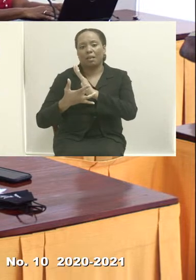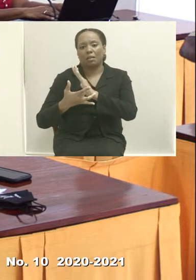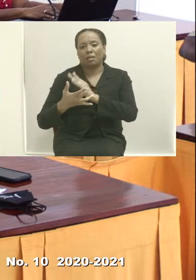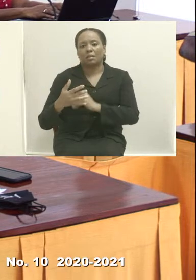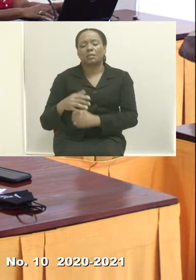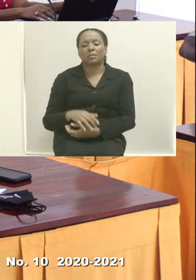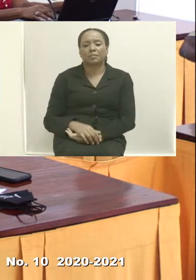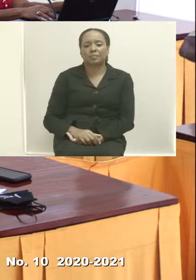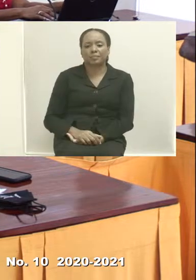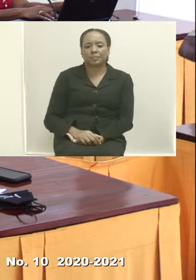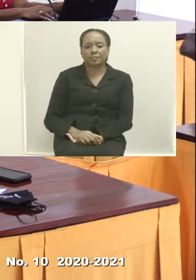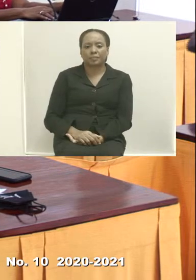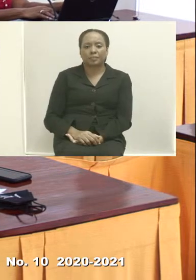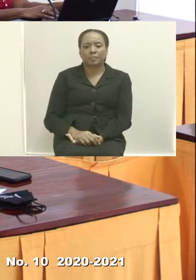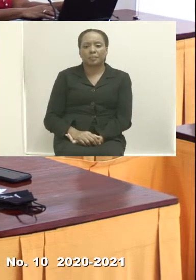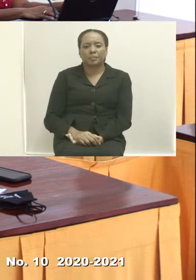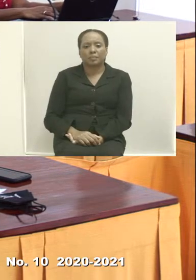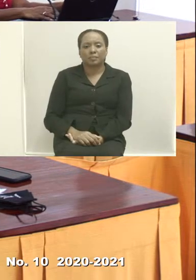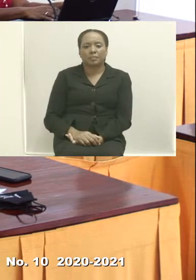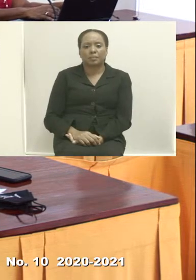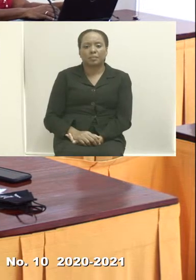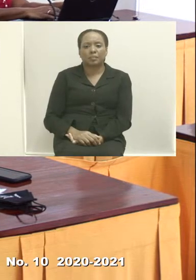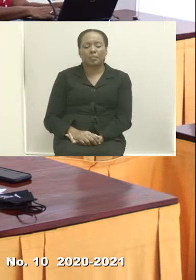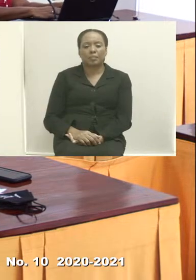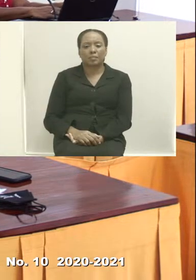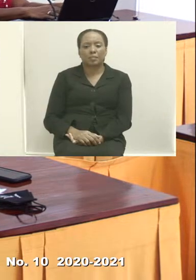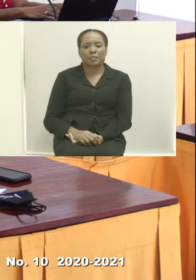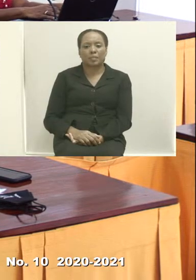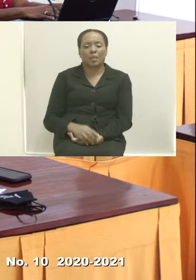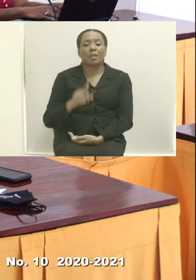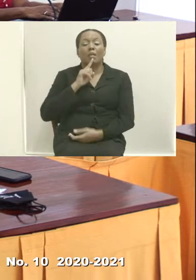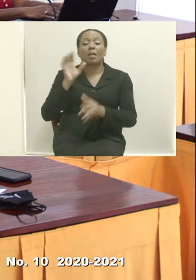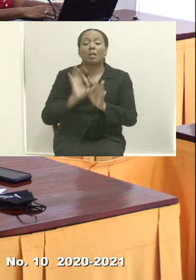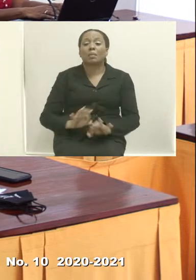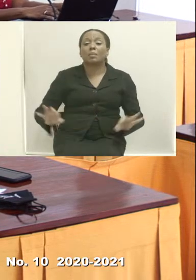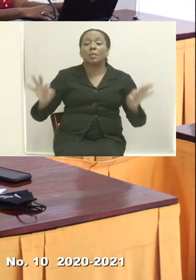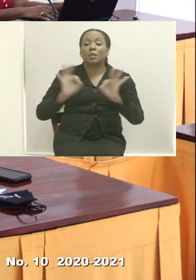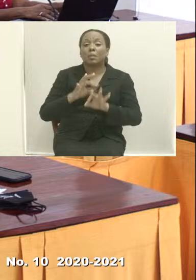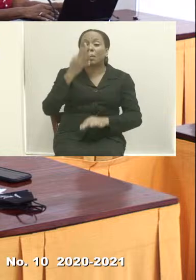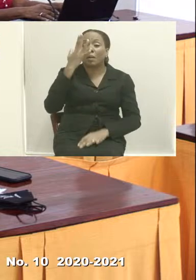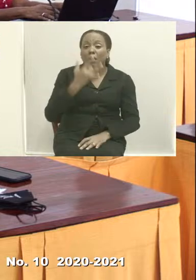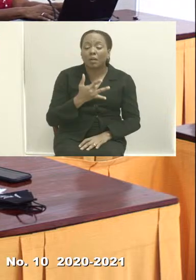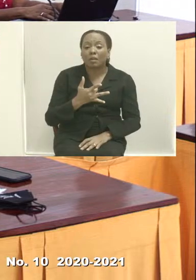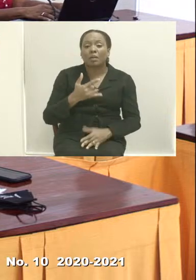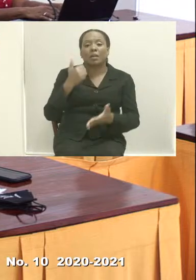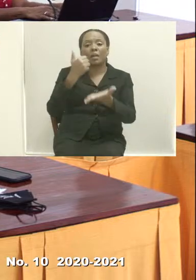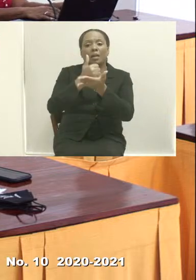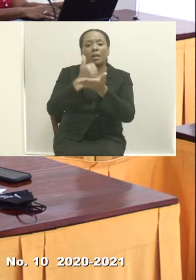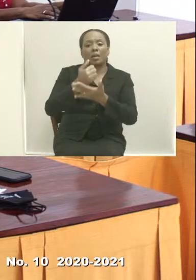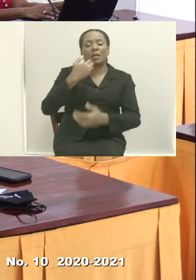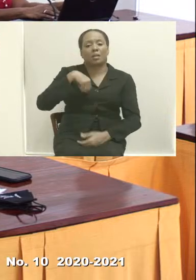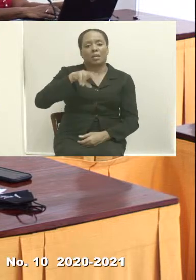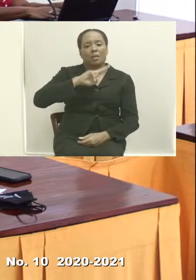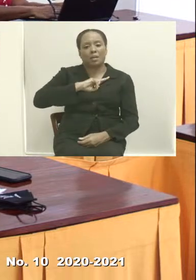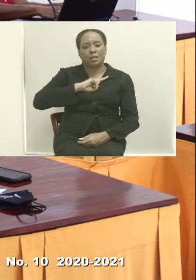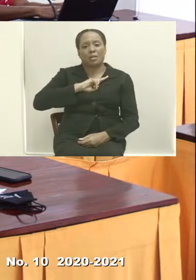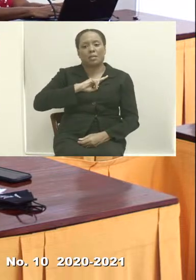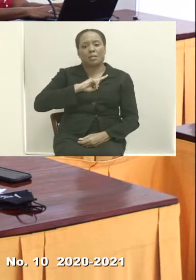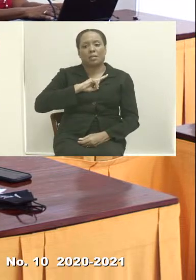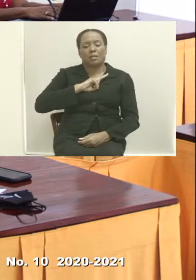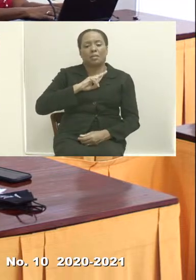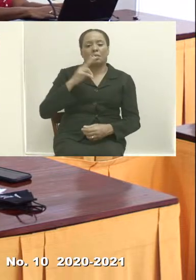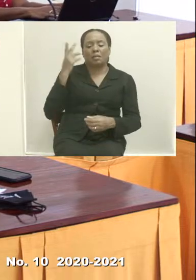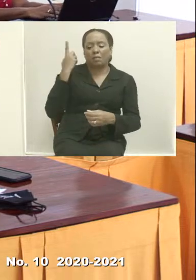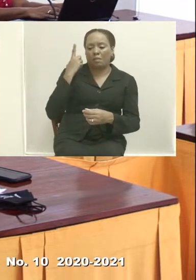It is important because it assists us to target funding. It is important, ma'am, for that funding which is developmental, for example, that